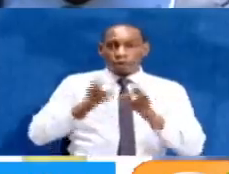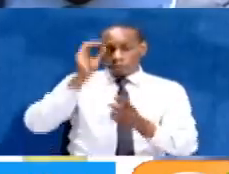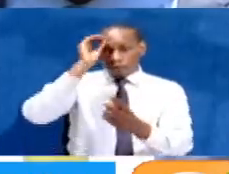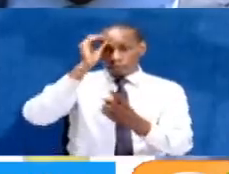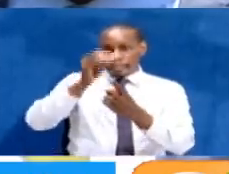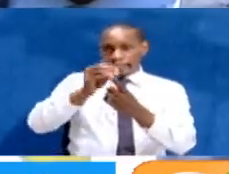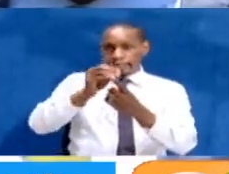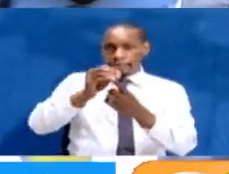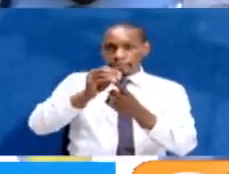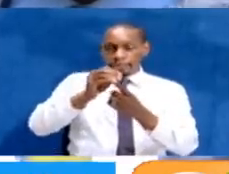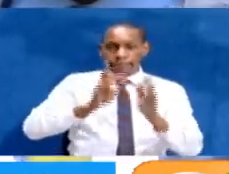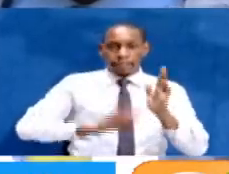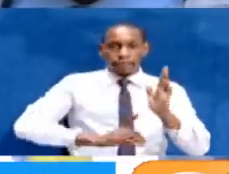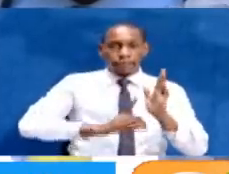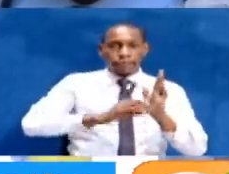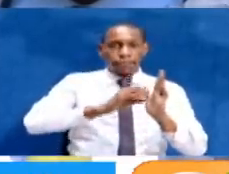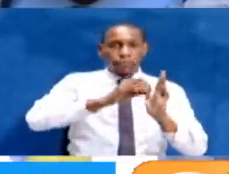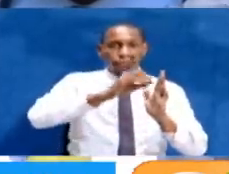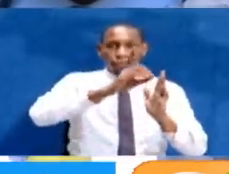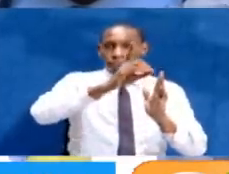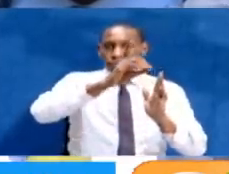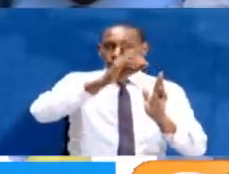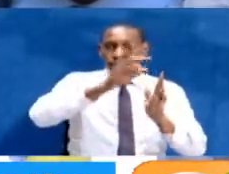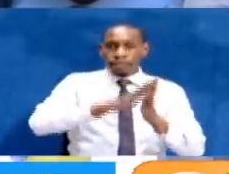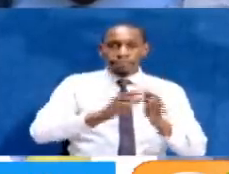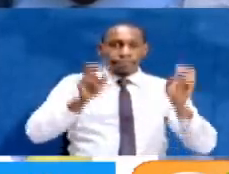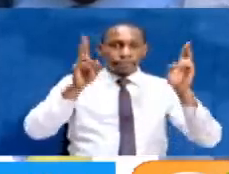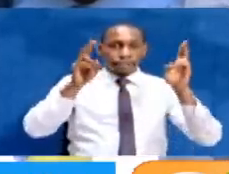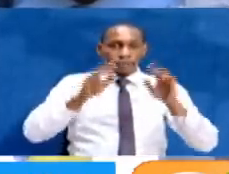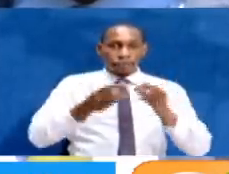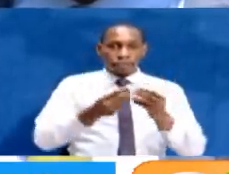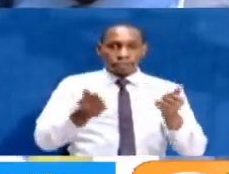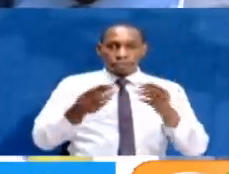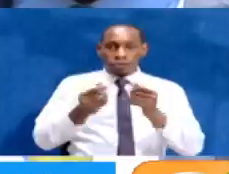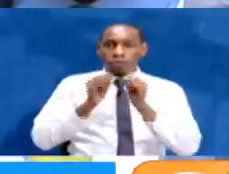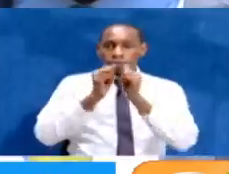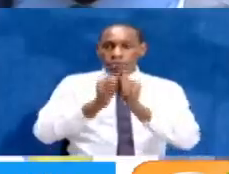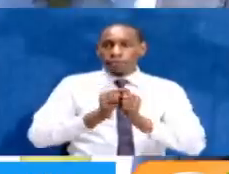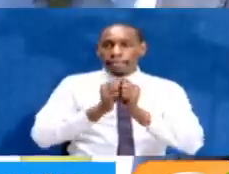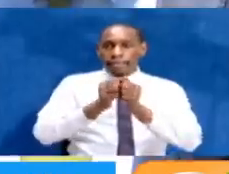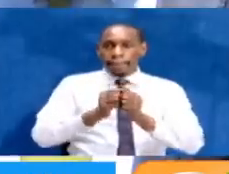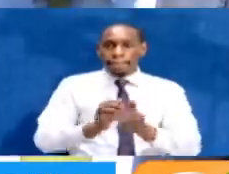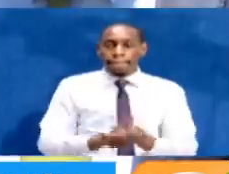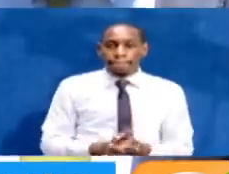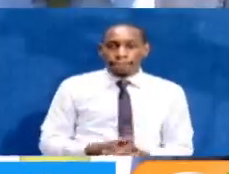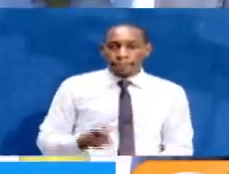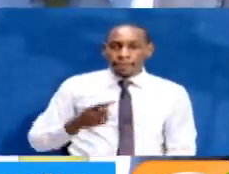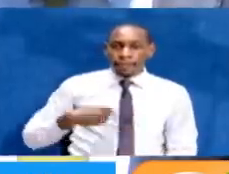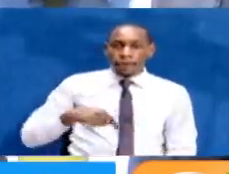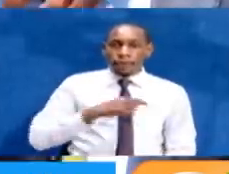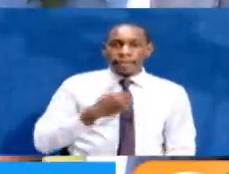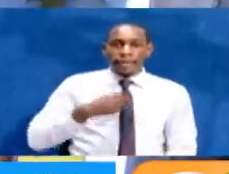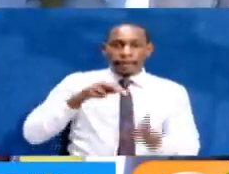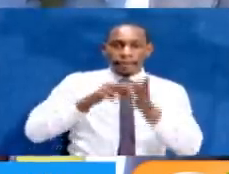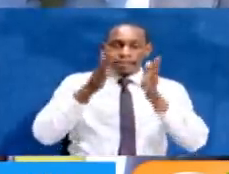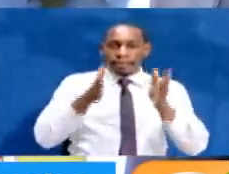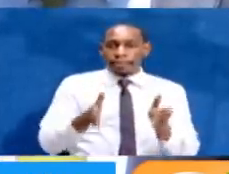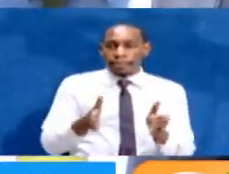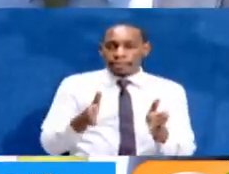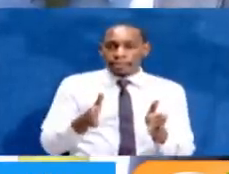objective, develop issues of solutions together. We've got candidates